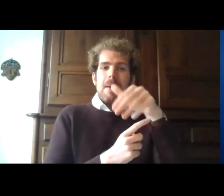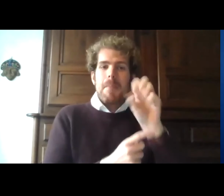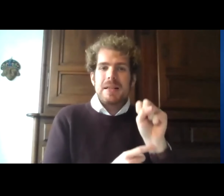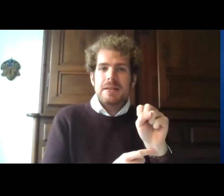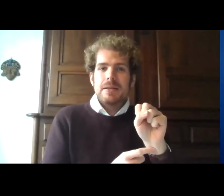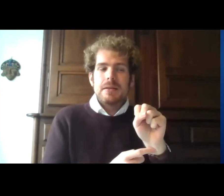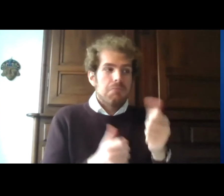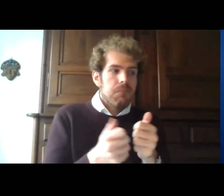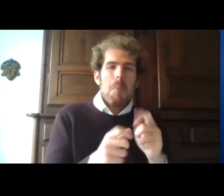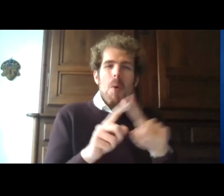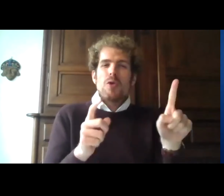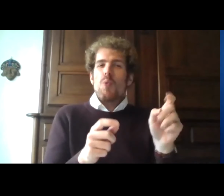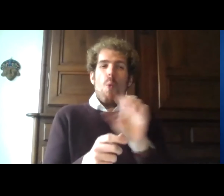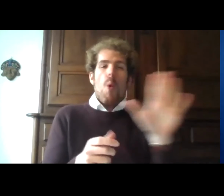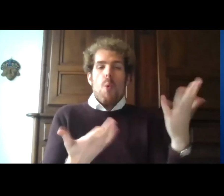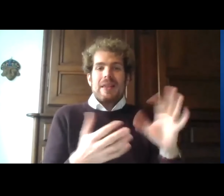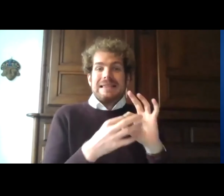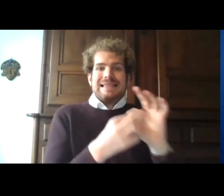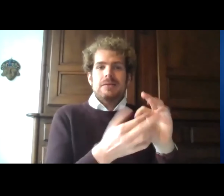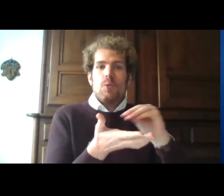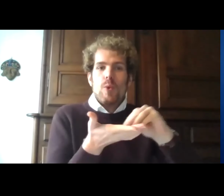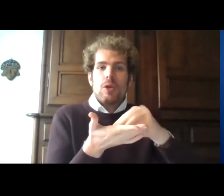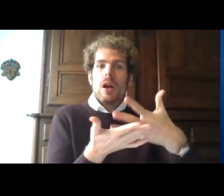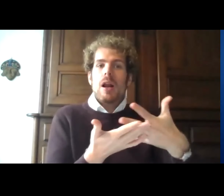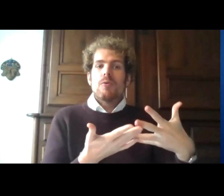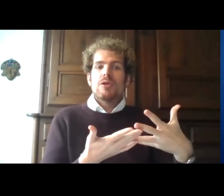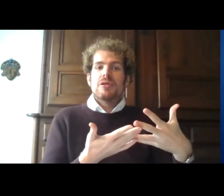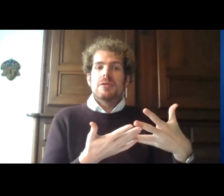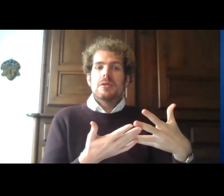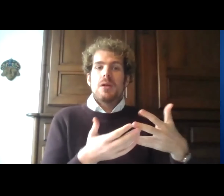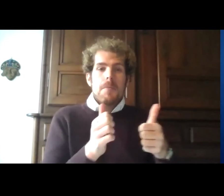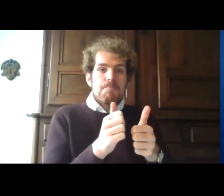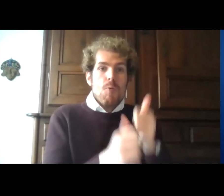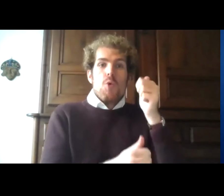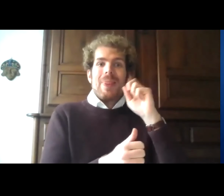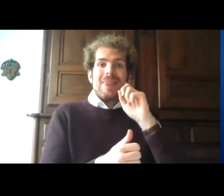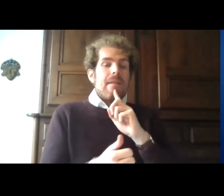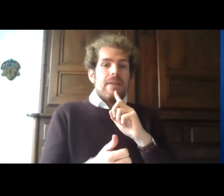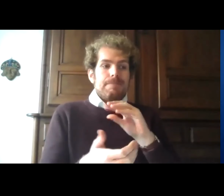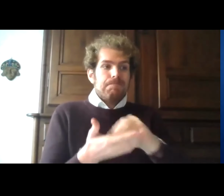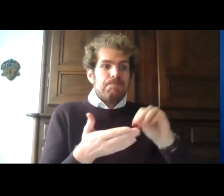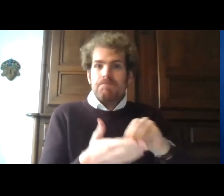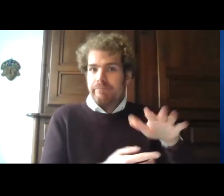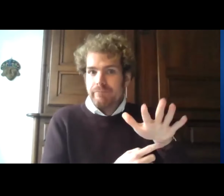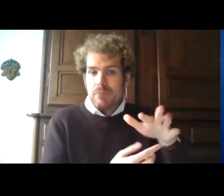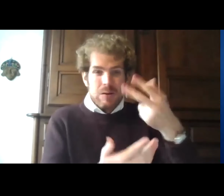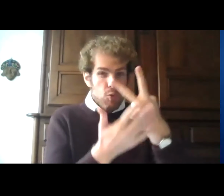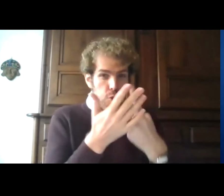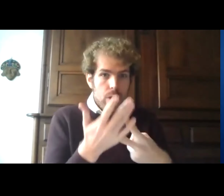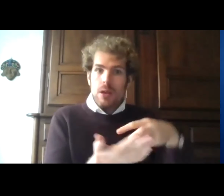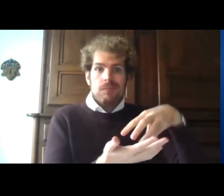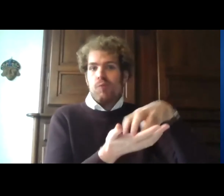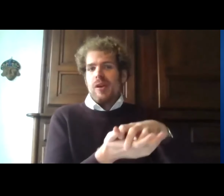specific device that allowed deaf people to talk to each other, SMS on mobile devices. But it was all, again, these are all methods that are based on